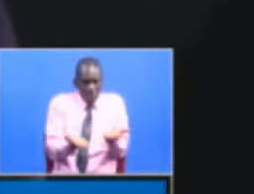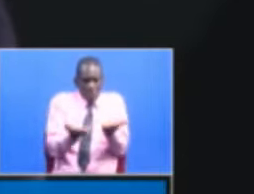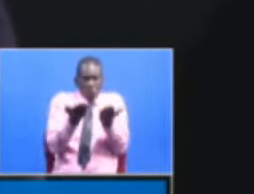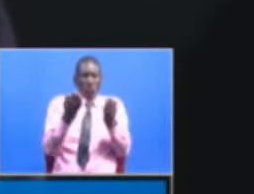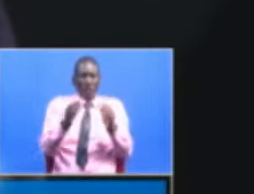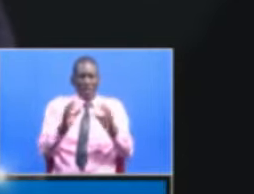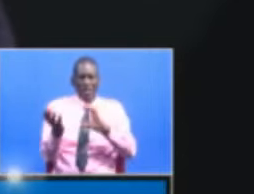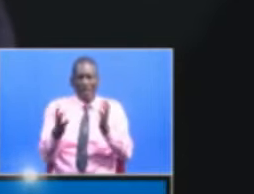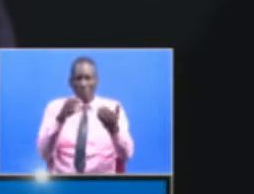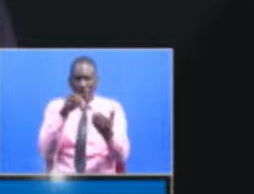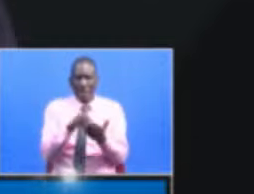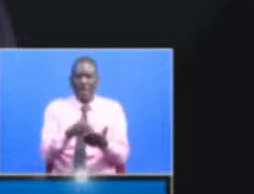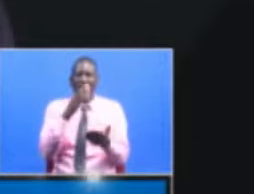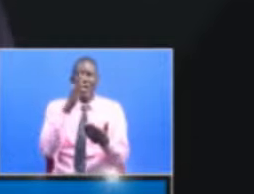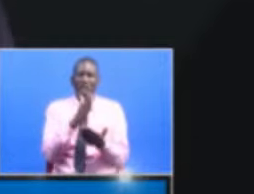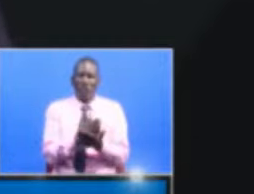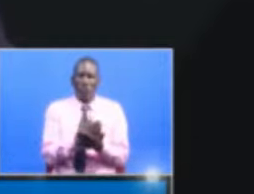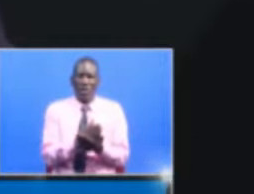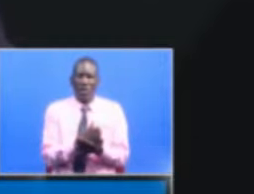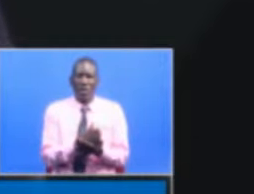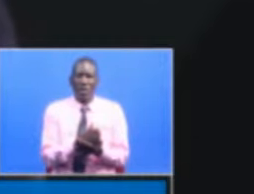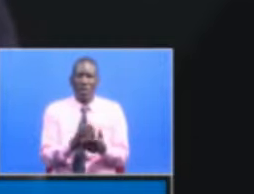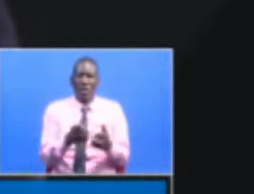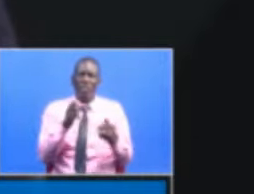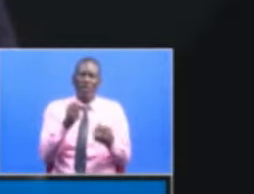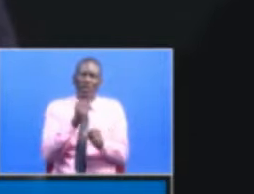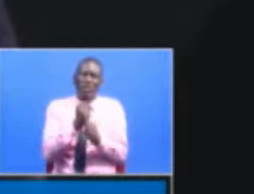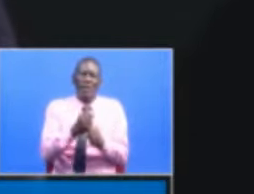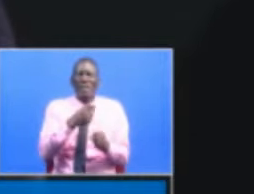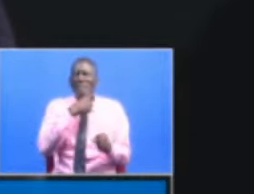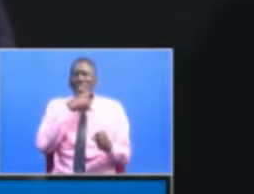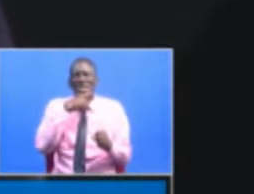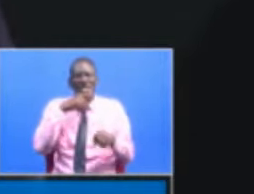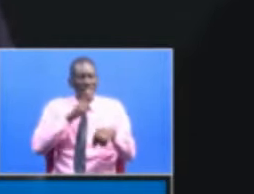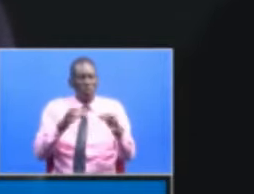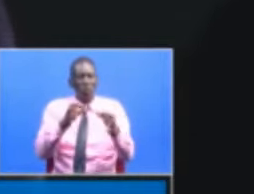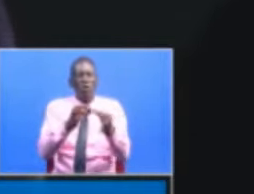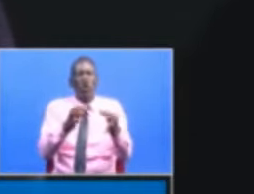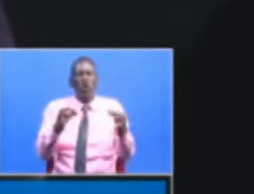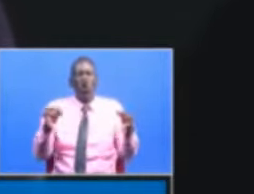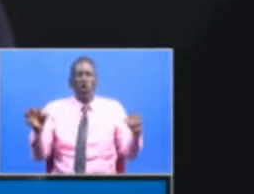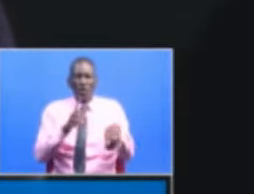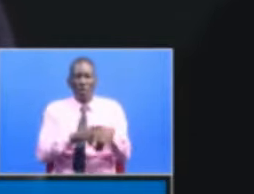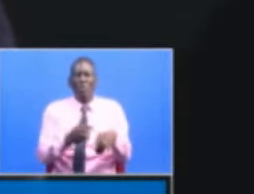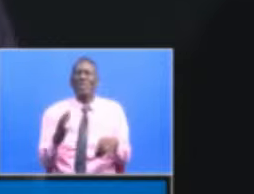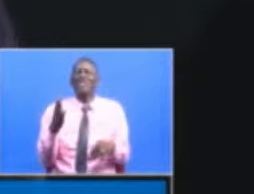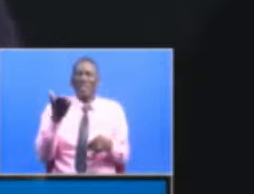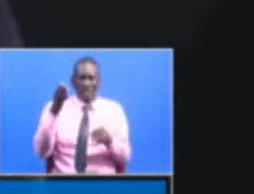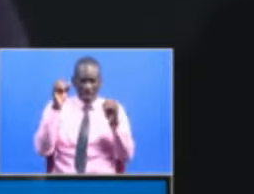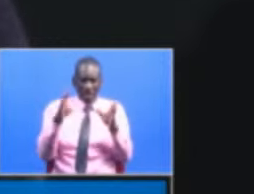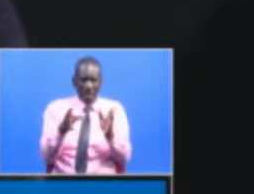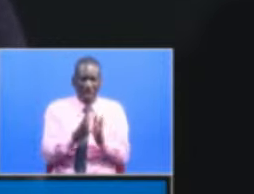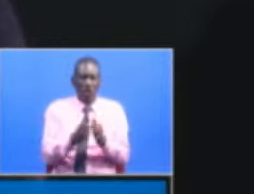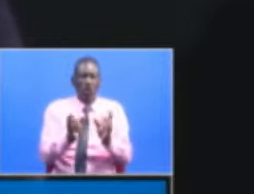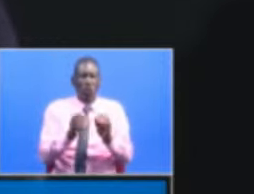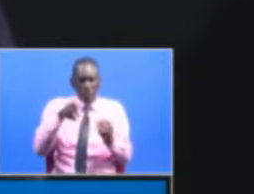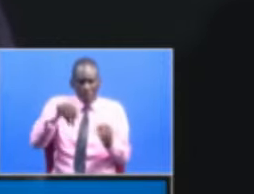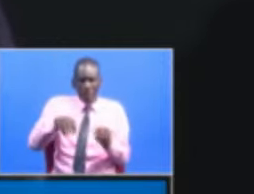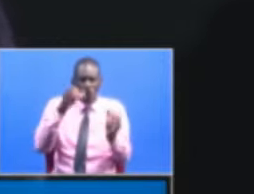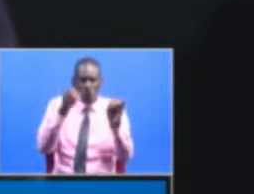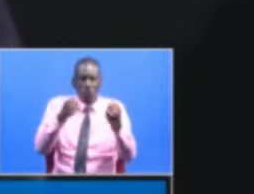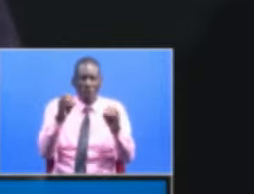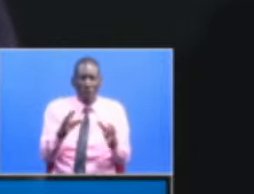and actually prolonged drought. Again, sometimes trees die, and then there's no kind of replacement. And then